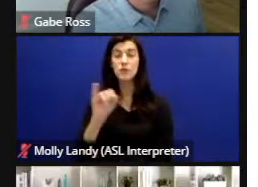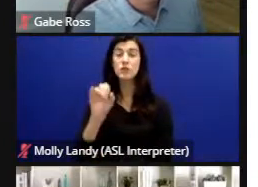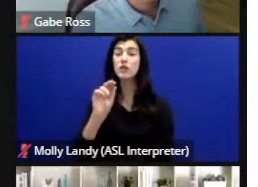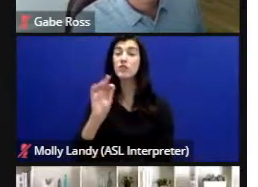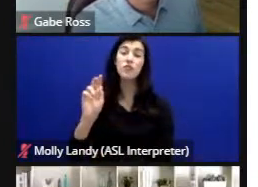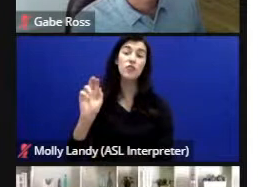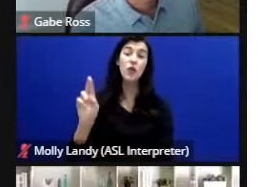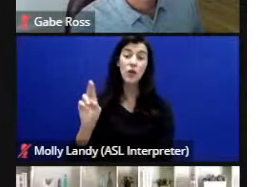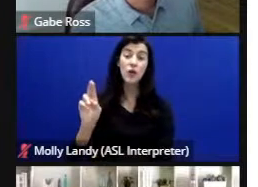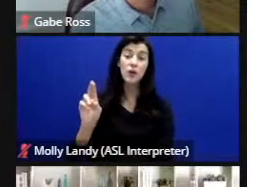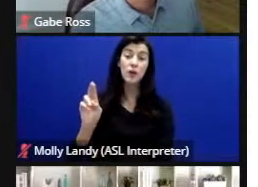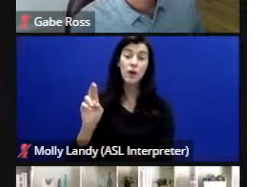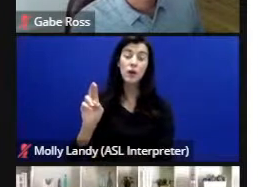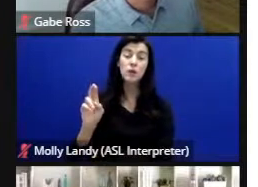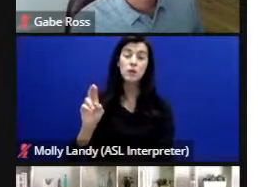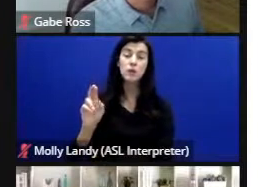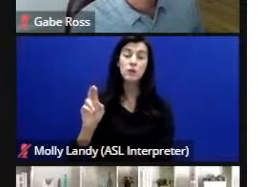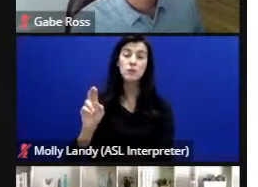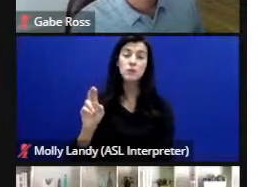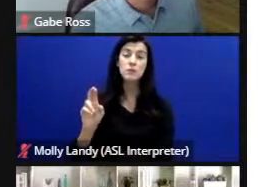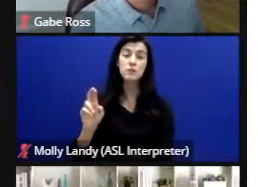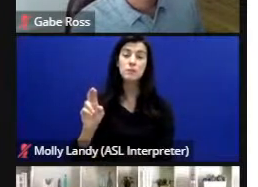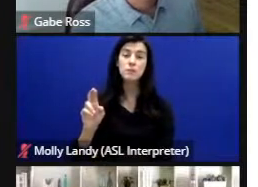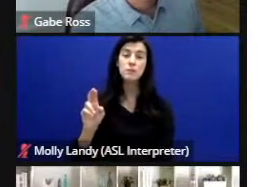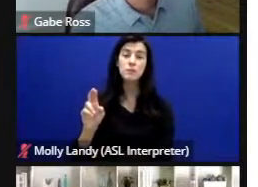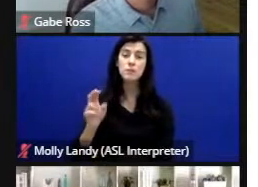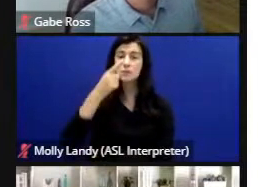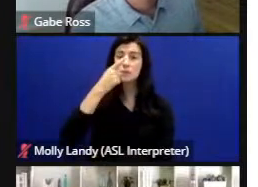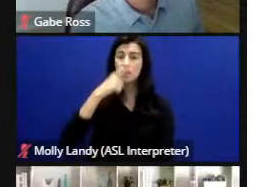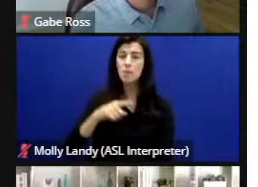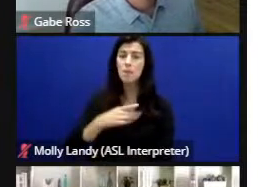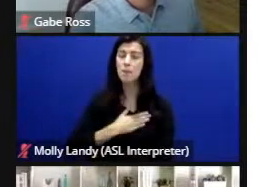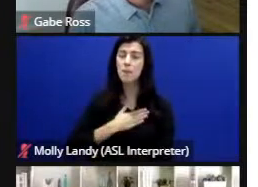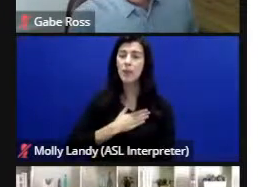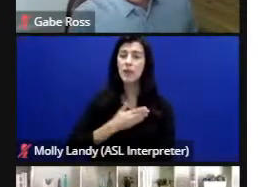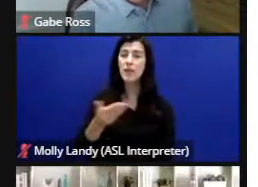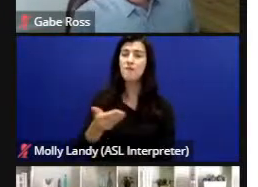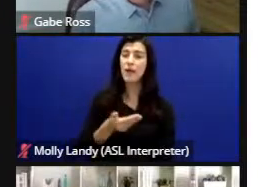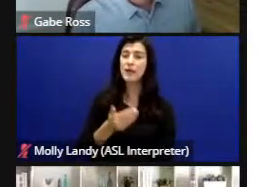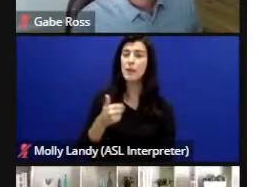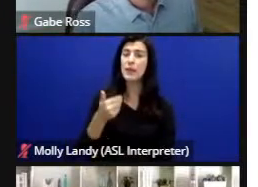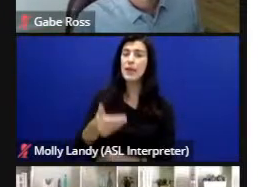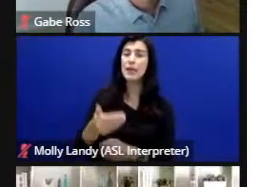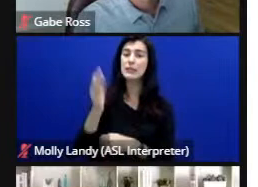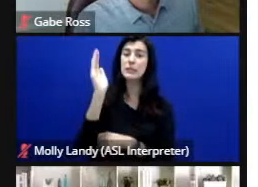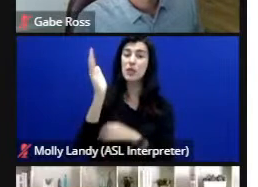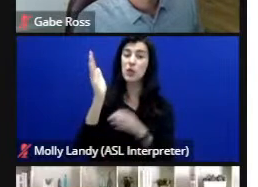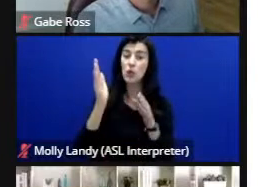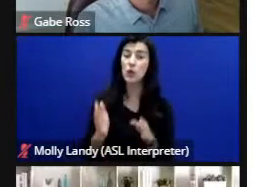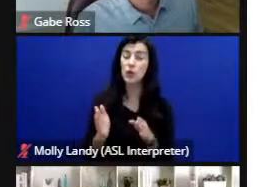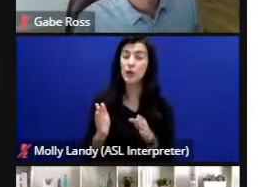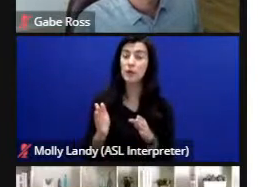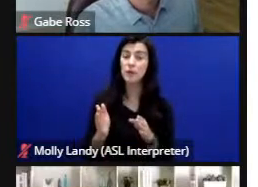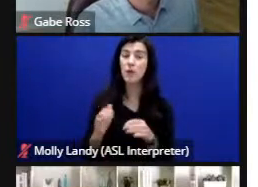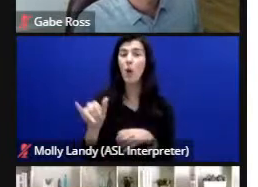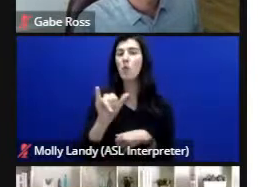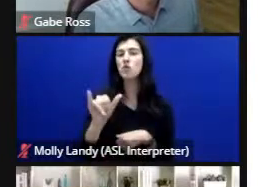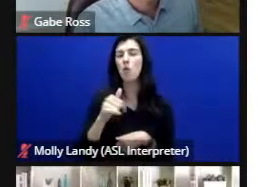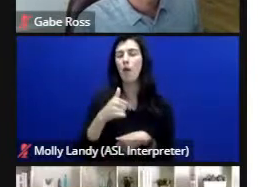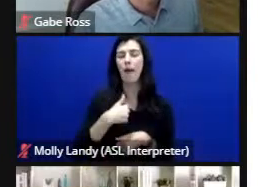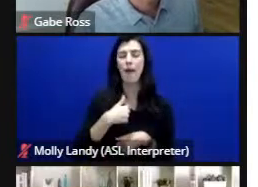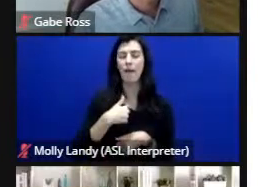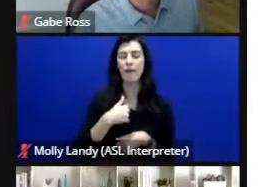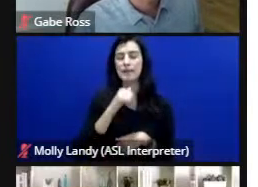Jennifer, if you could invite the next speaker. And let me also, I neglected to